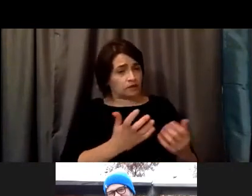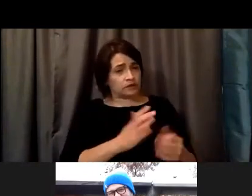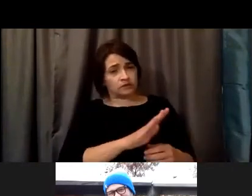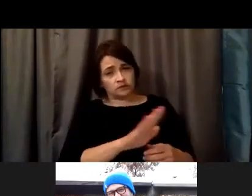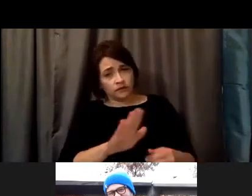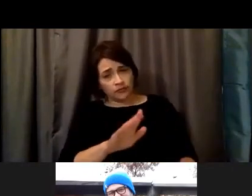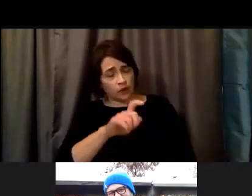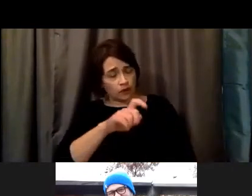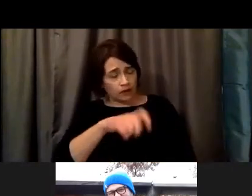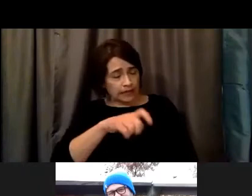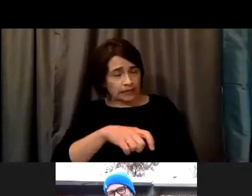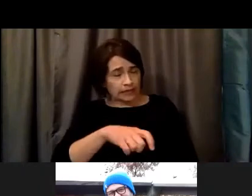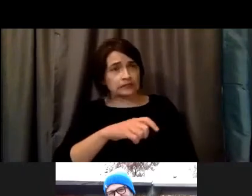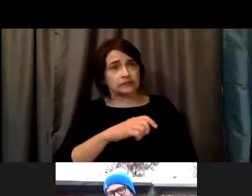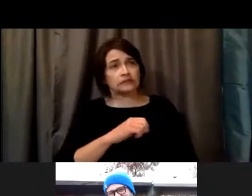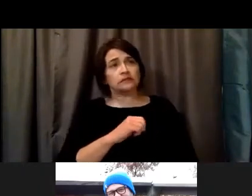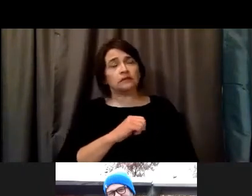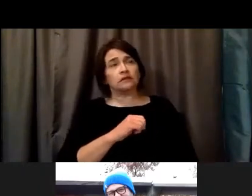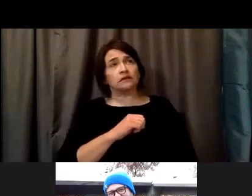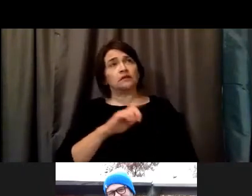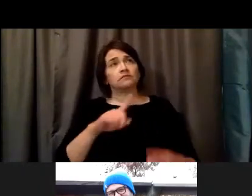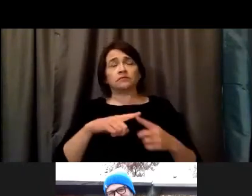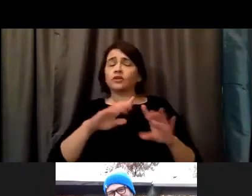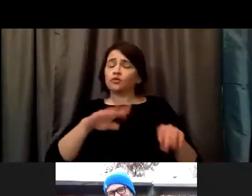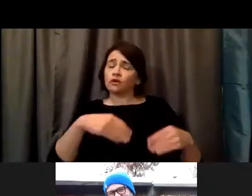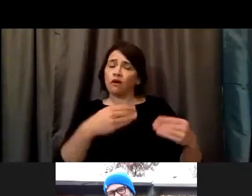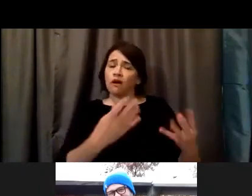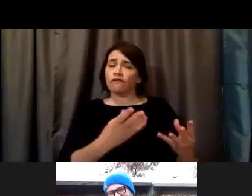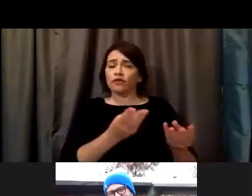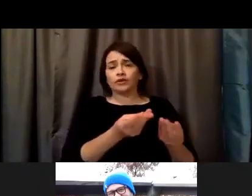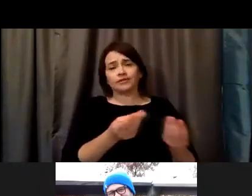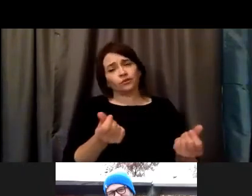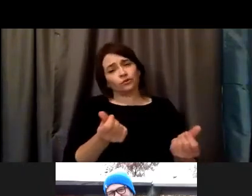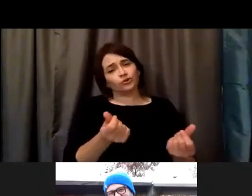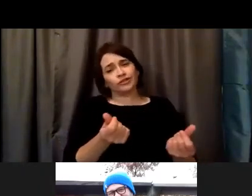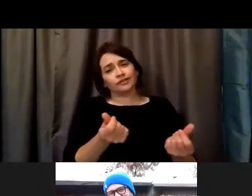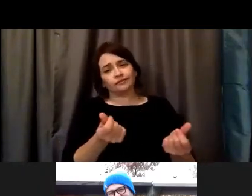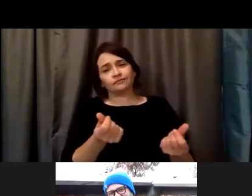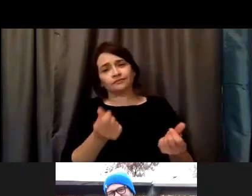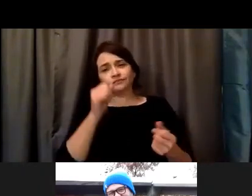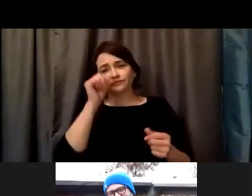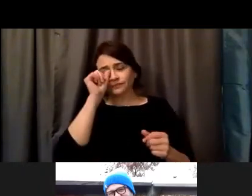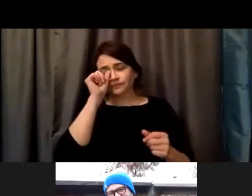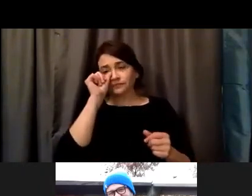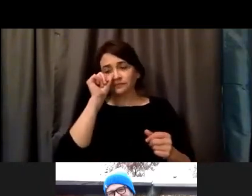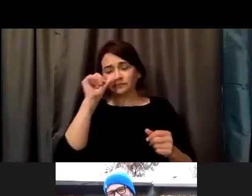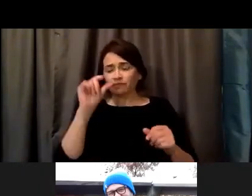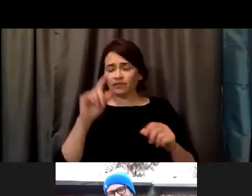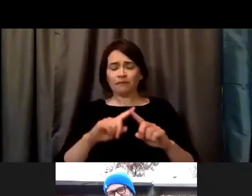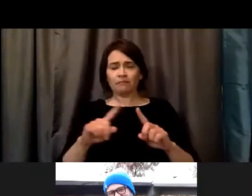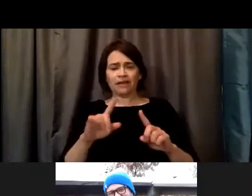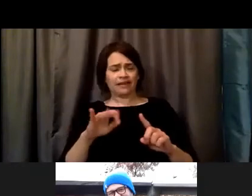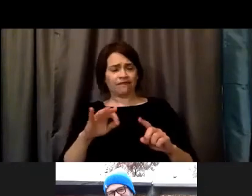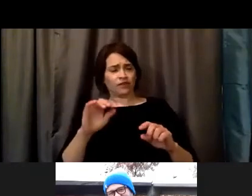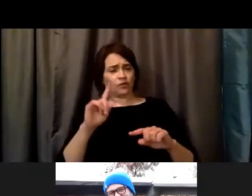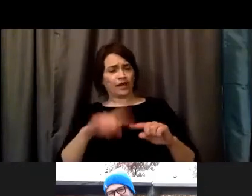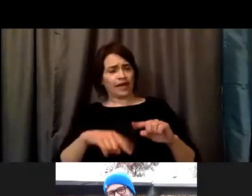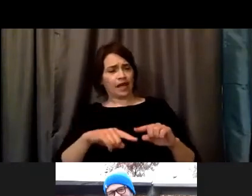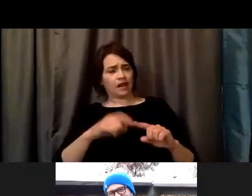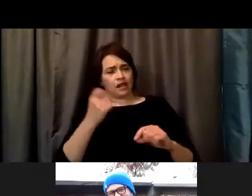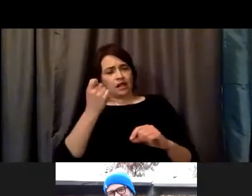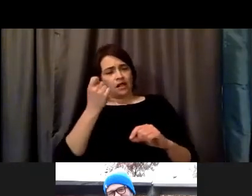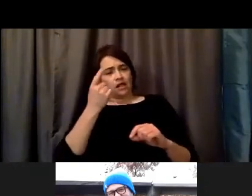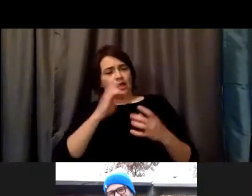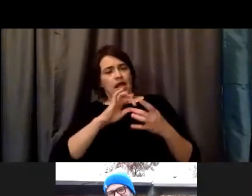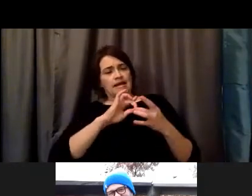you can offer a solution to achieving their hopes and dreams. But if you can't identify with who they are as a person, then it's